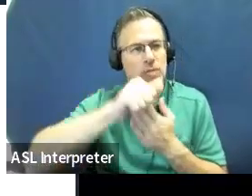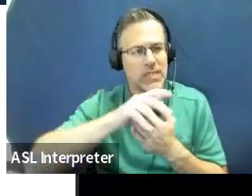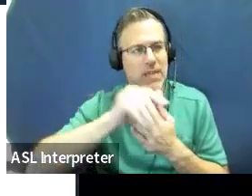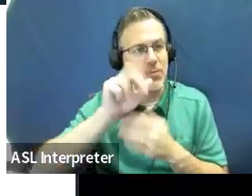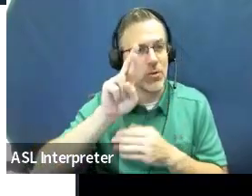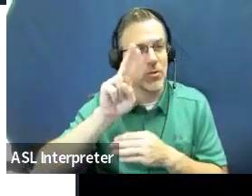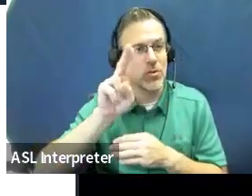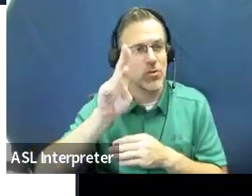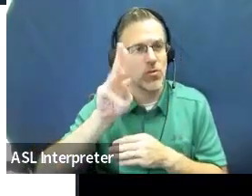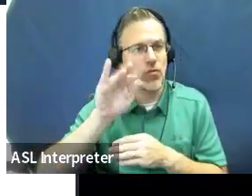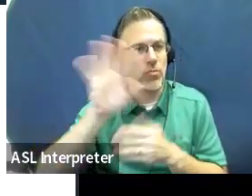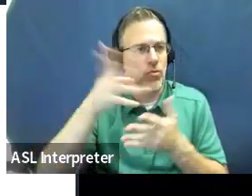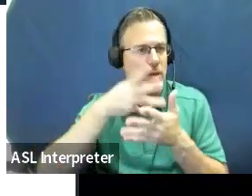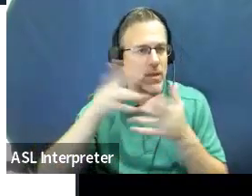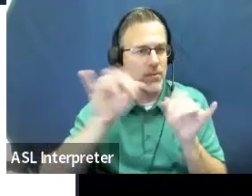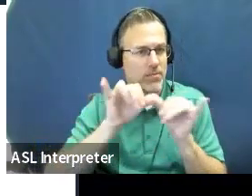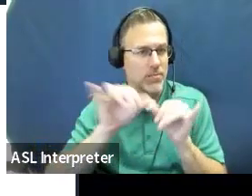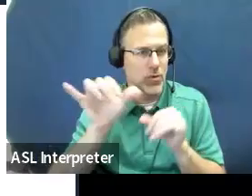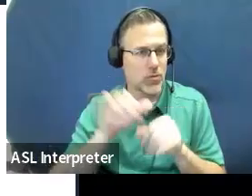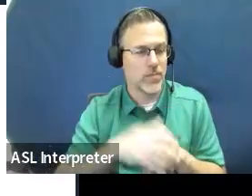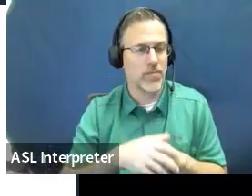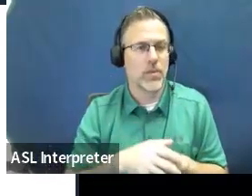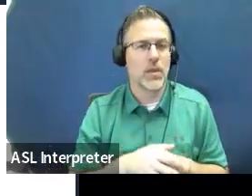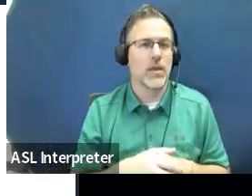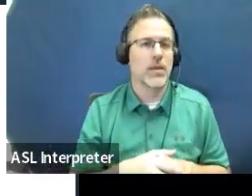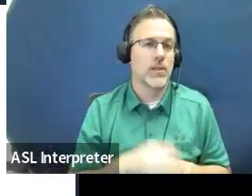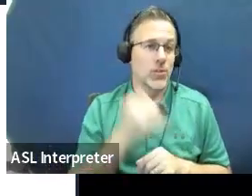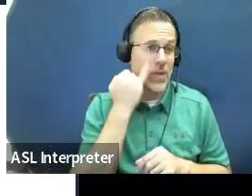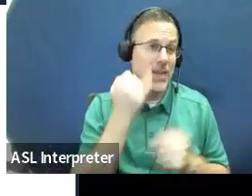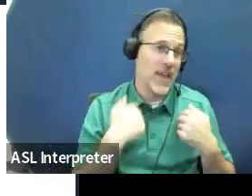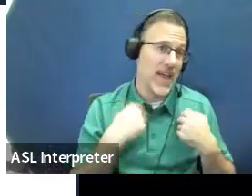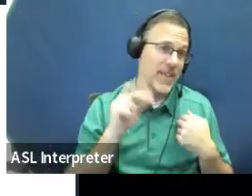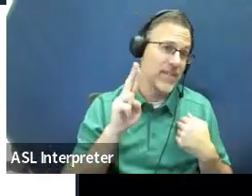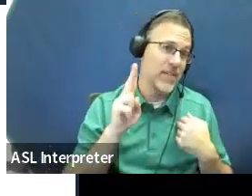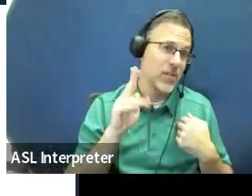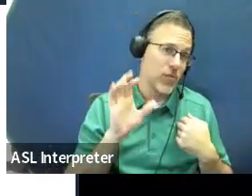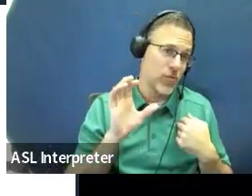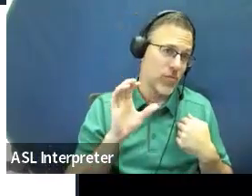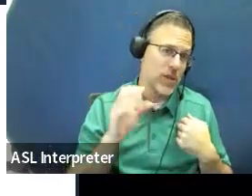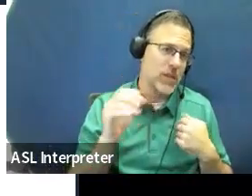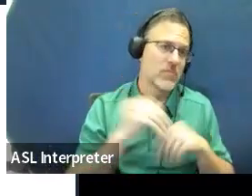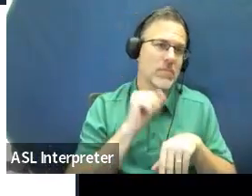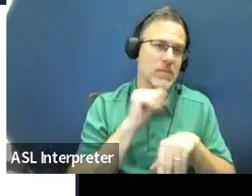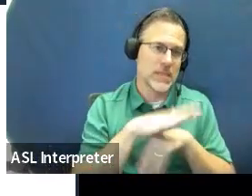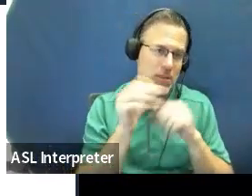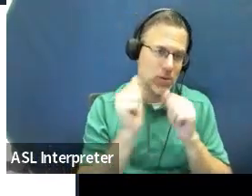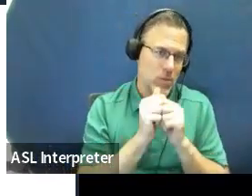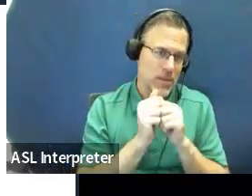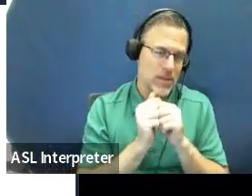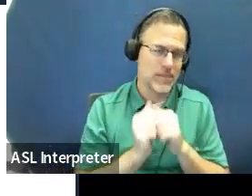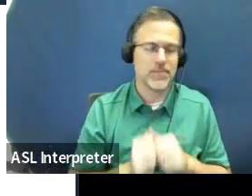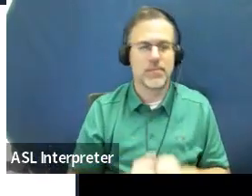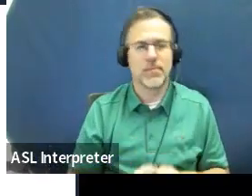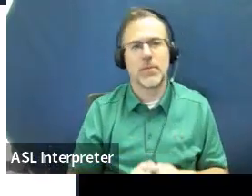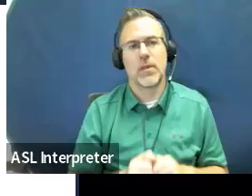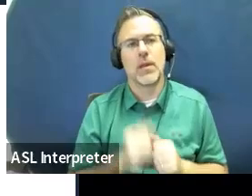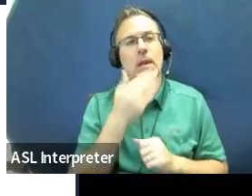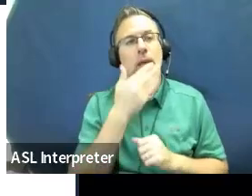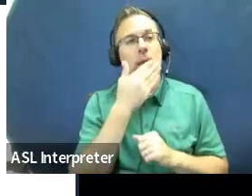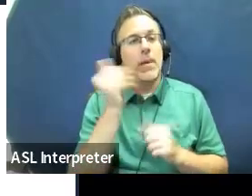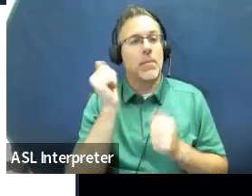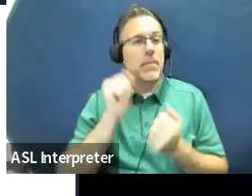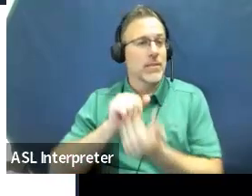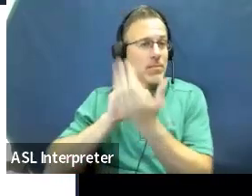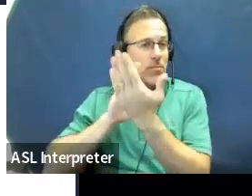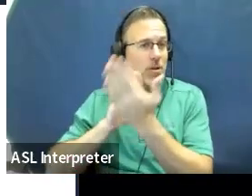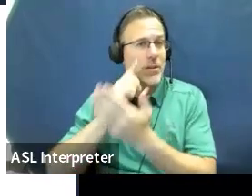it. So anywhere that IEP goes, if it has a rubric for measurement, send the rubric with it. Best practice for